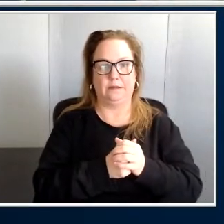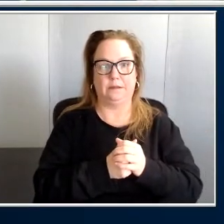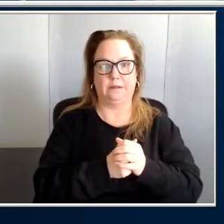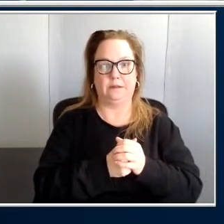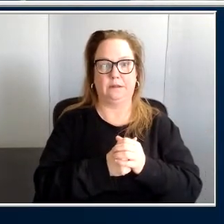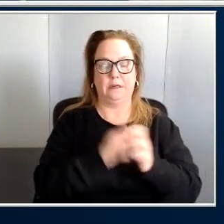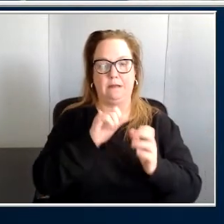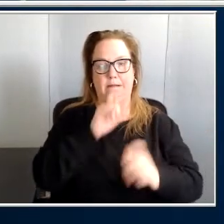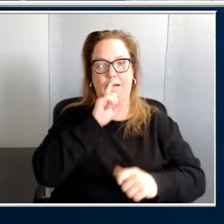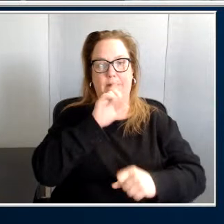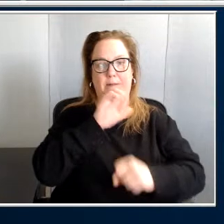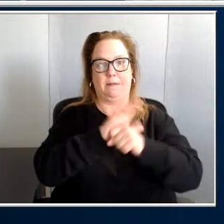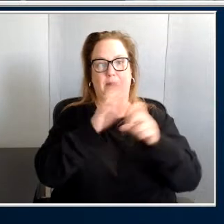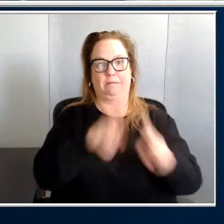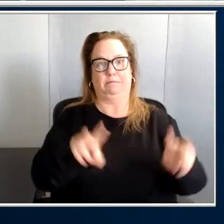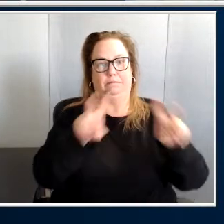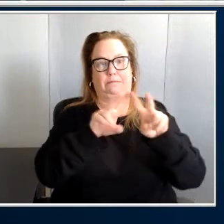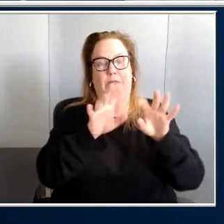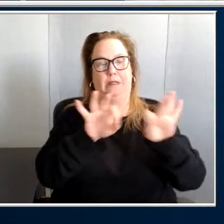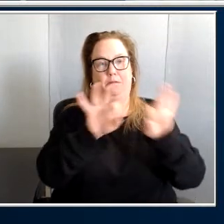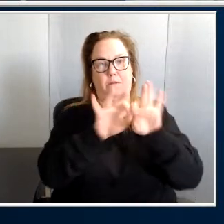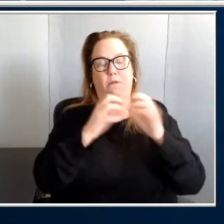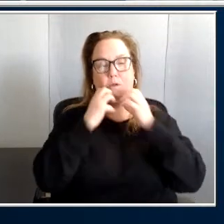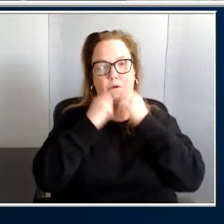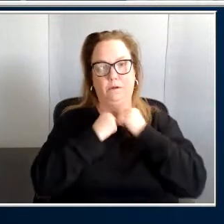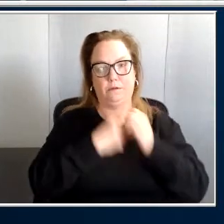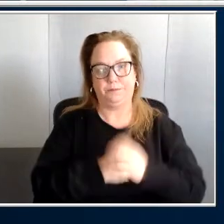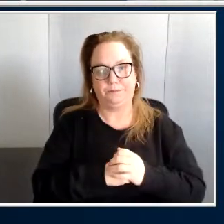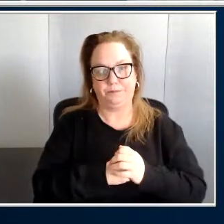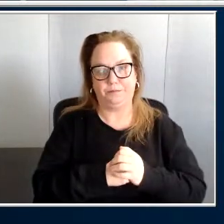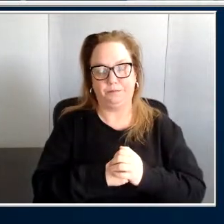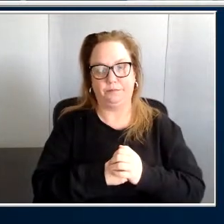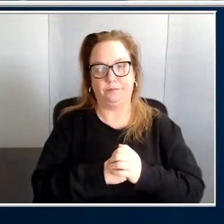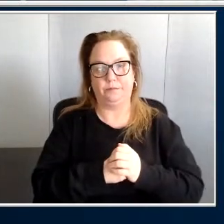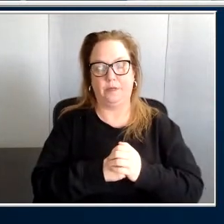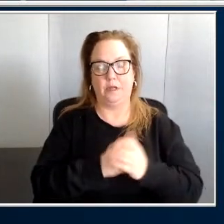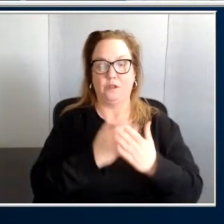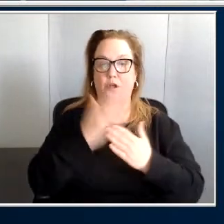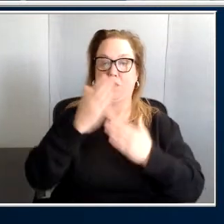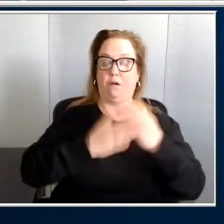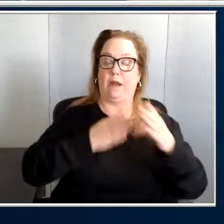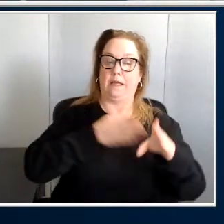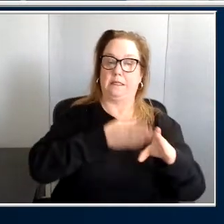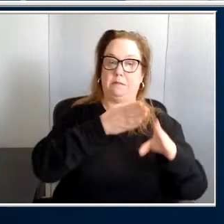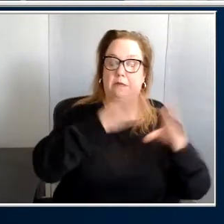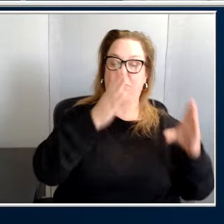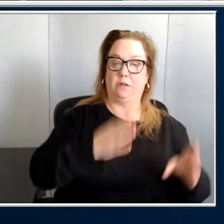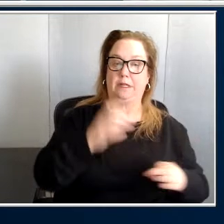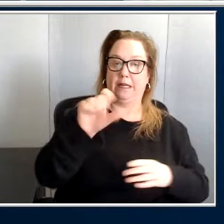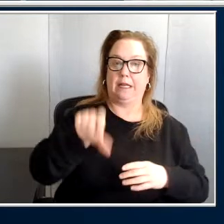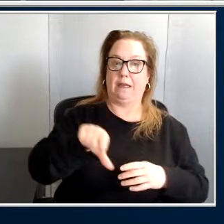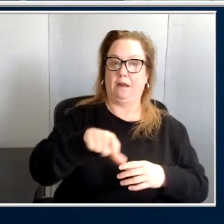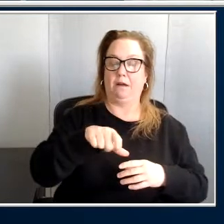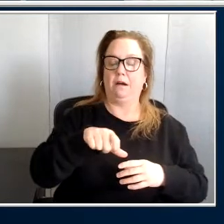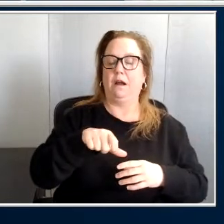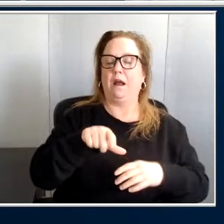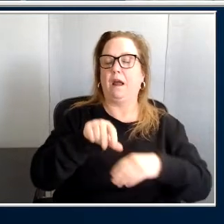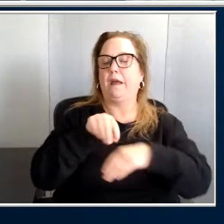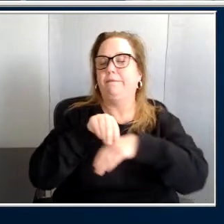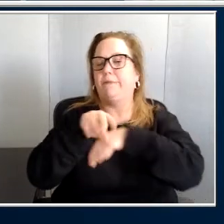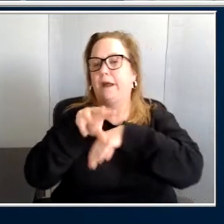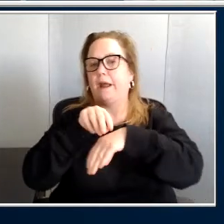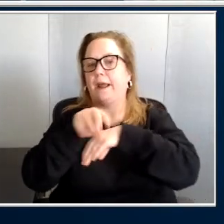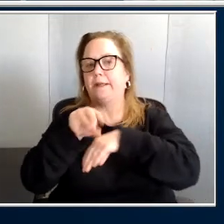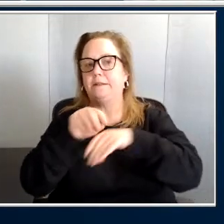commitment is vitally important. So you are a hand specialist. Any advice for non-athletes who want to keep their hands